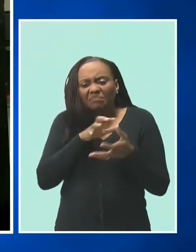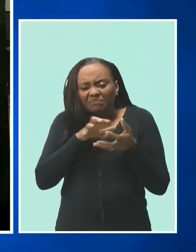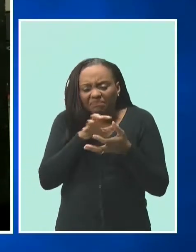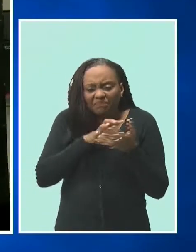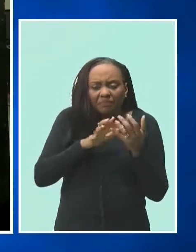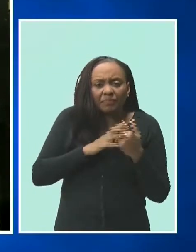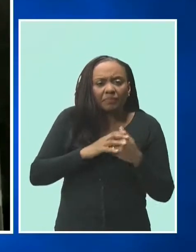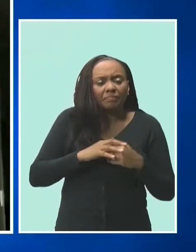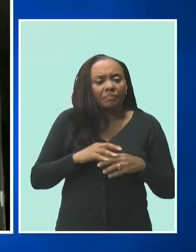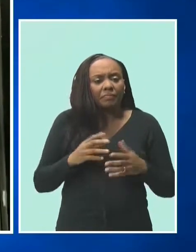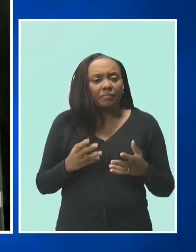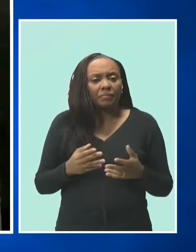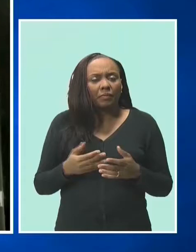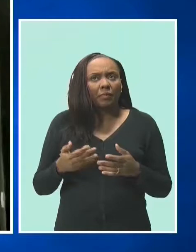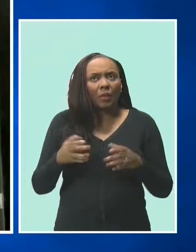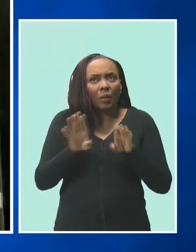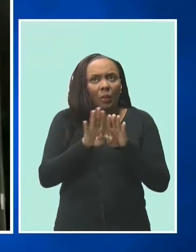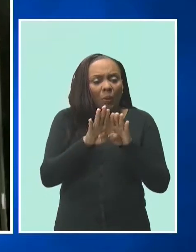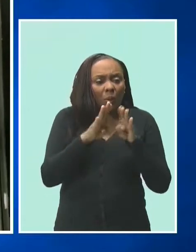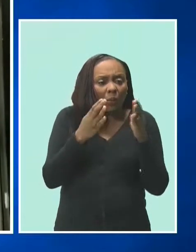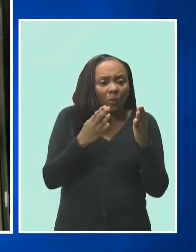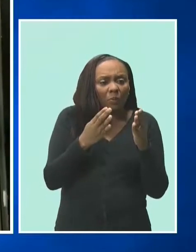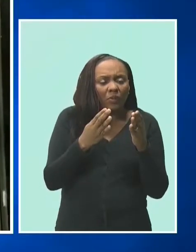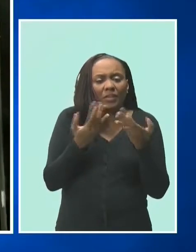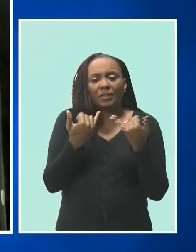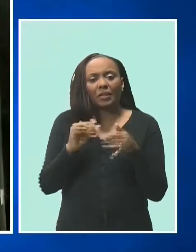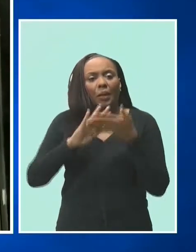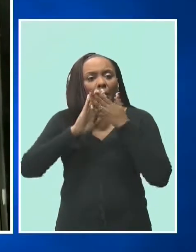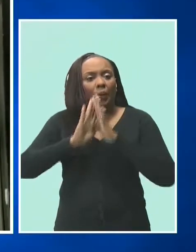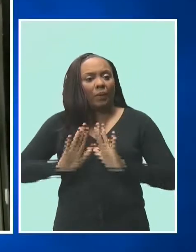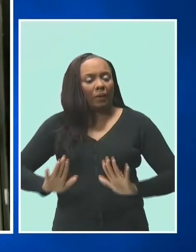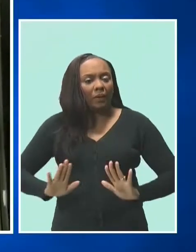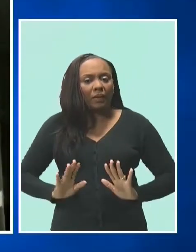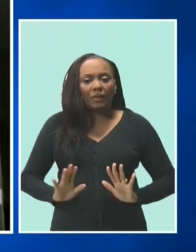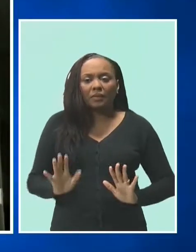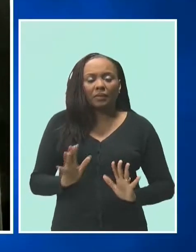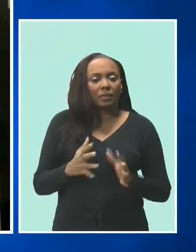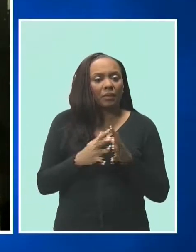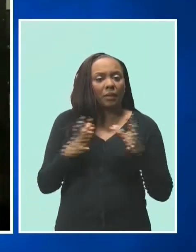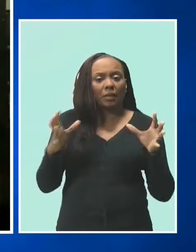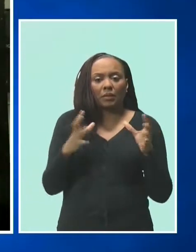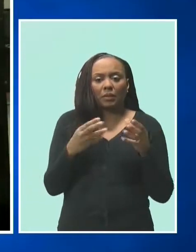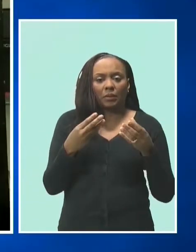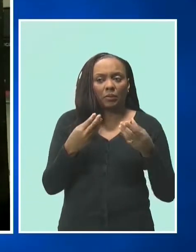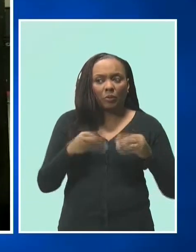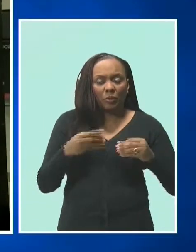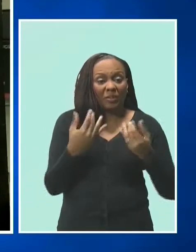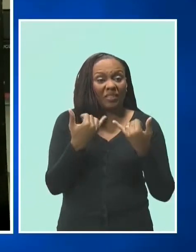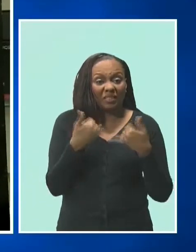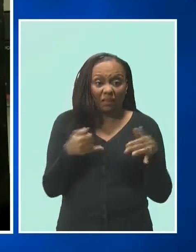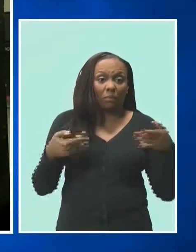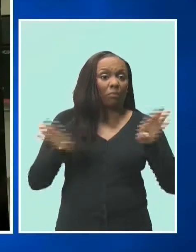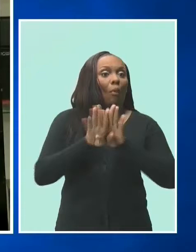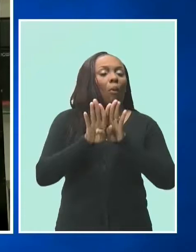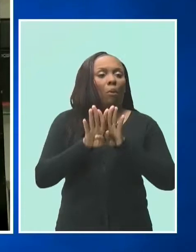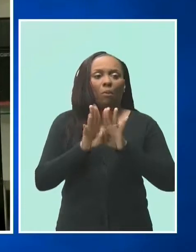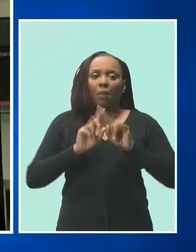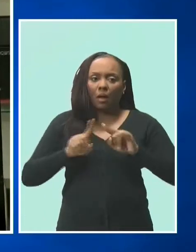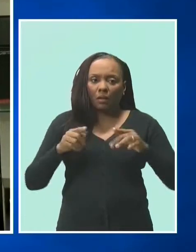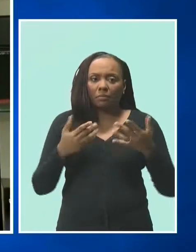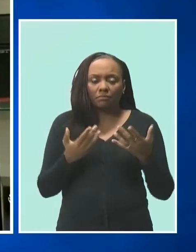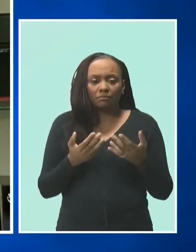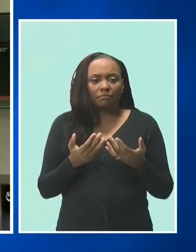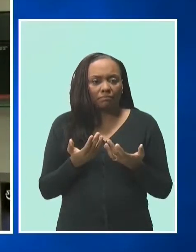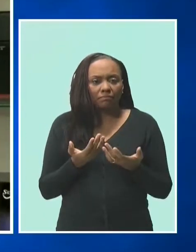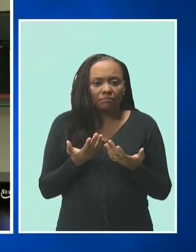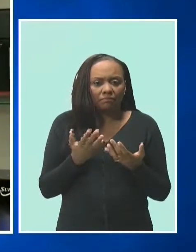come, we opened the store, it's really very quiet out there. A lot of stores are closed. Yeah. But yeah, we